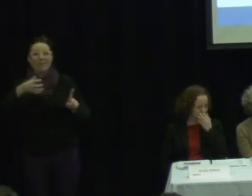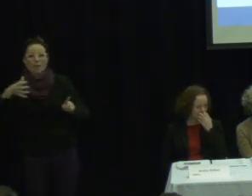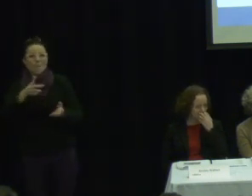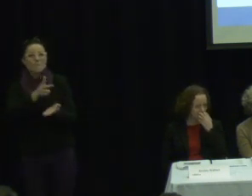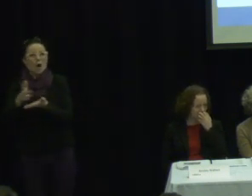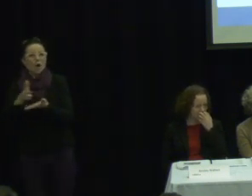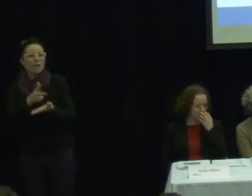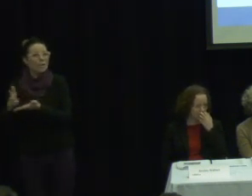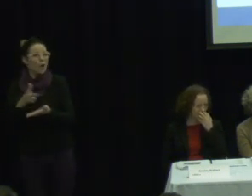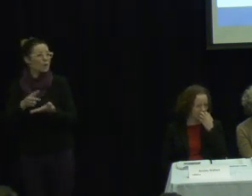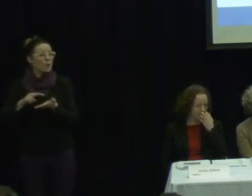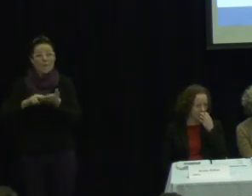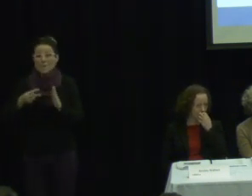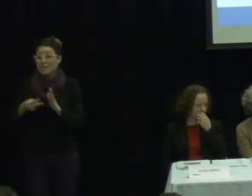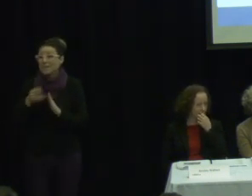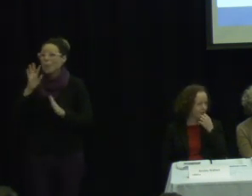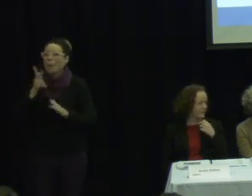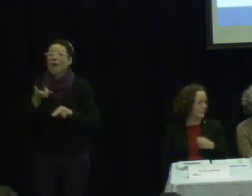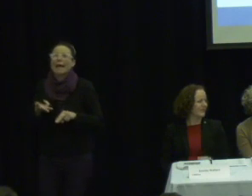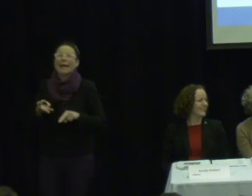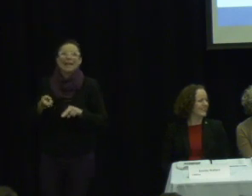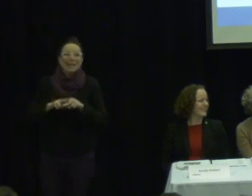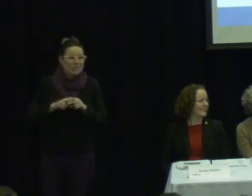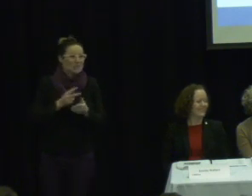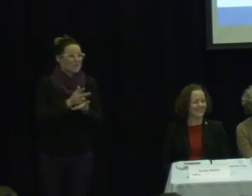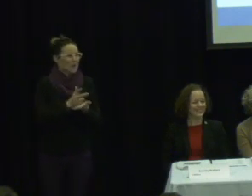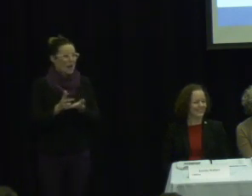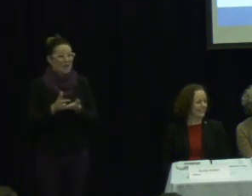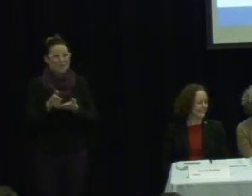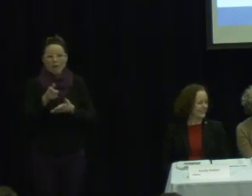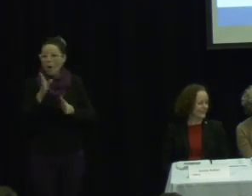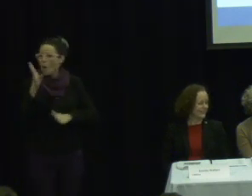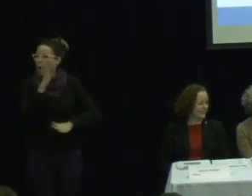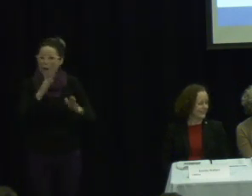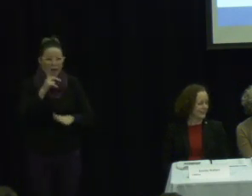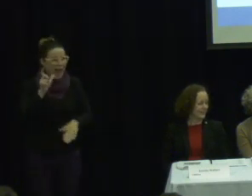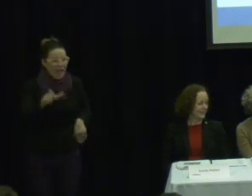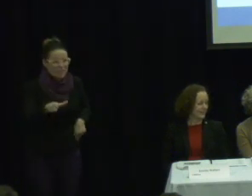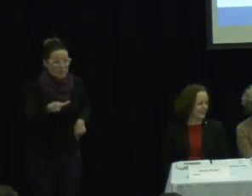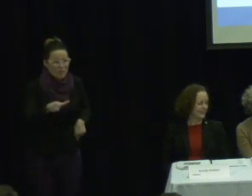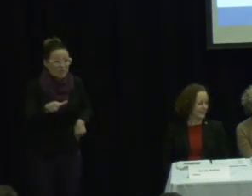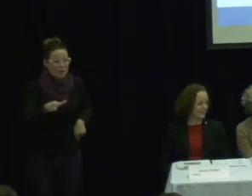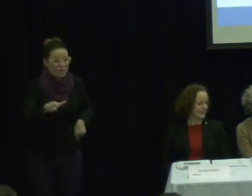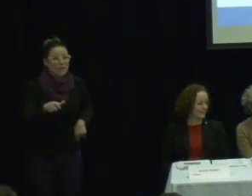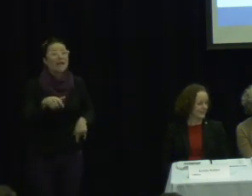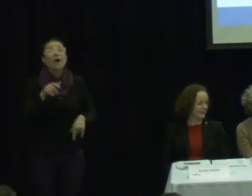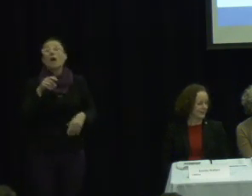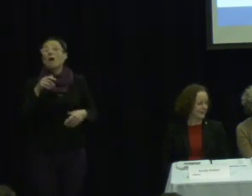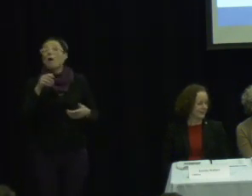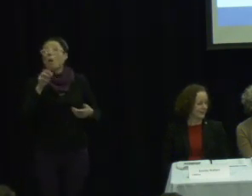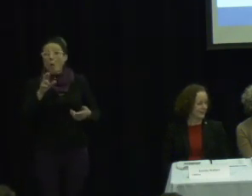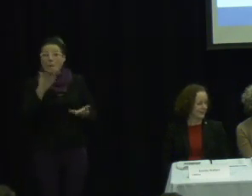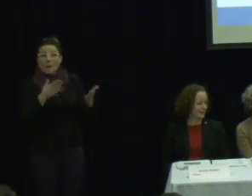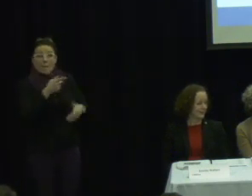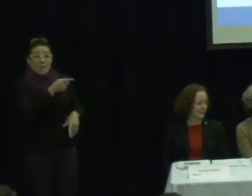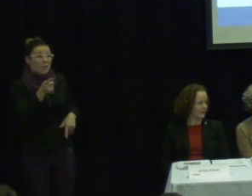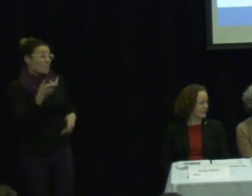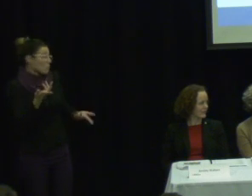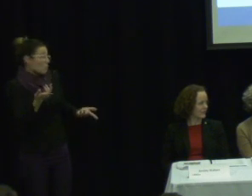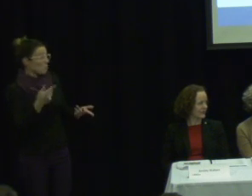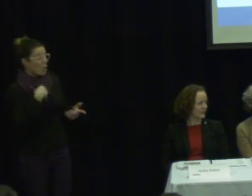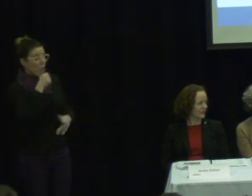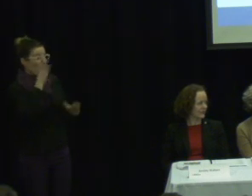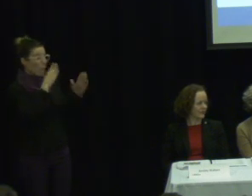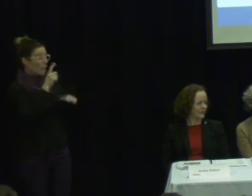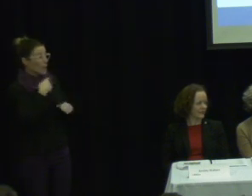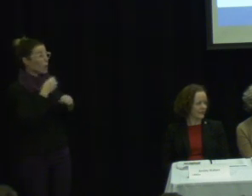gain in parking. So if you're worried about parking, or if you're not worried about parking, we'd prefer us not to drive as much. I'm with you on that, too. But the city of Portland's